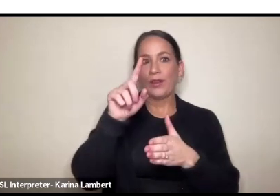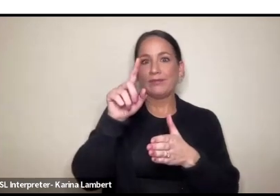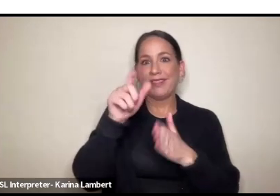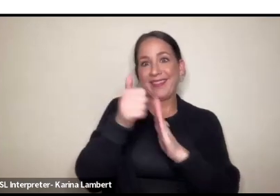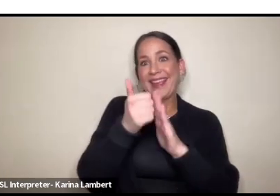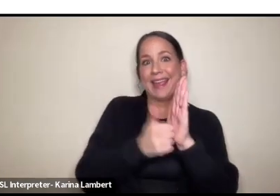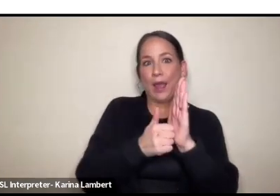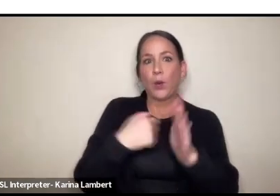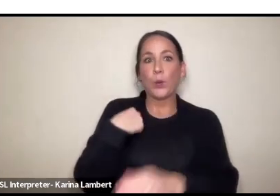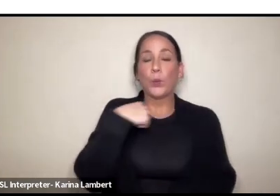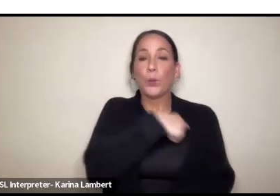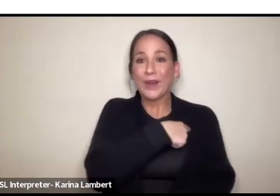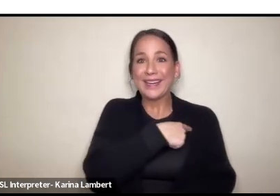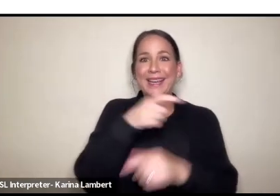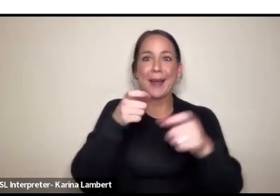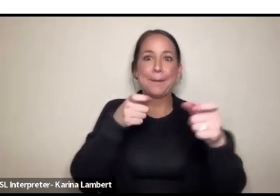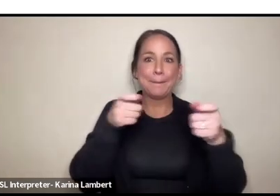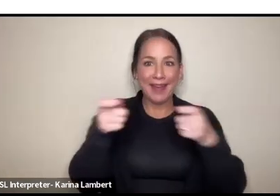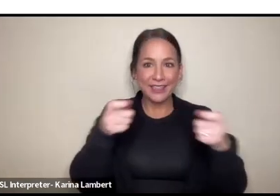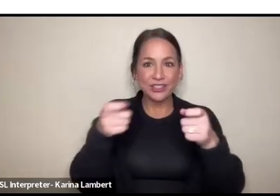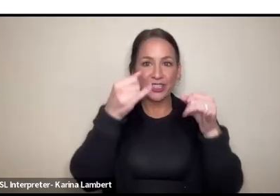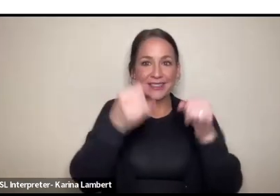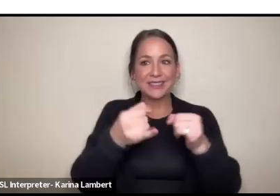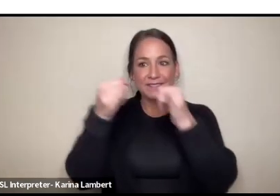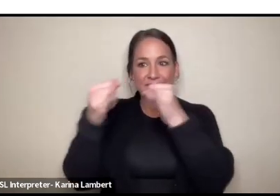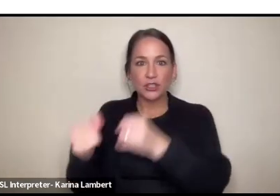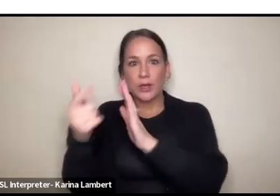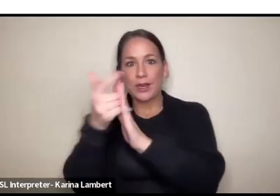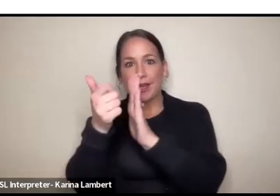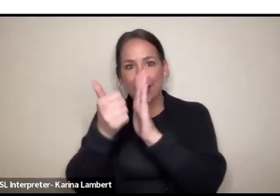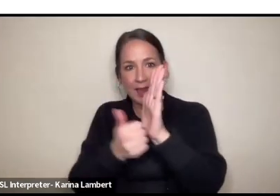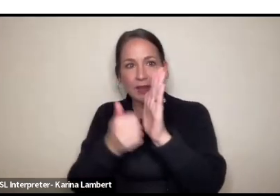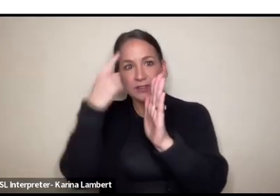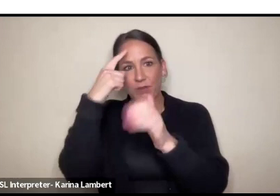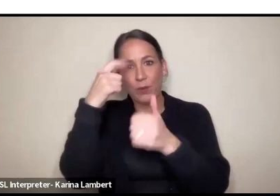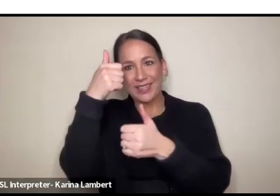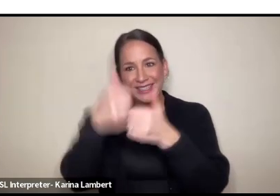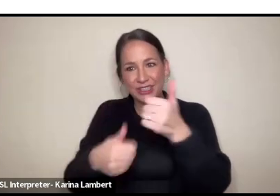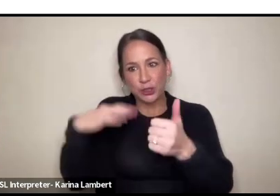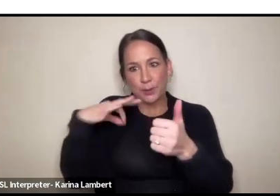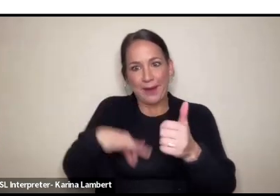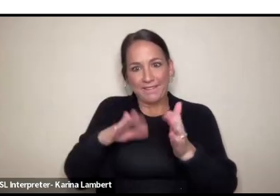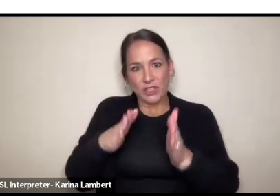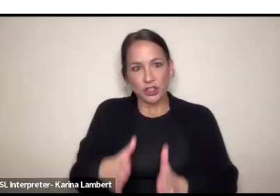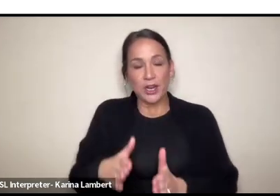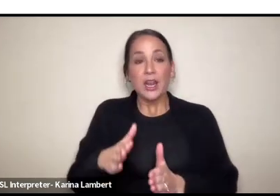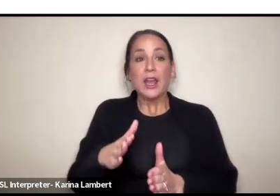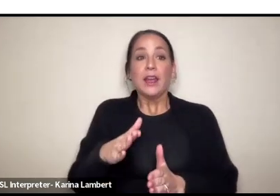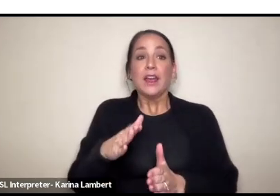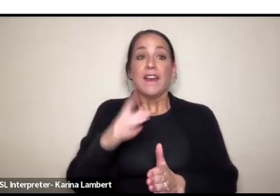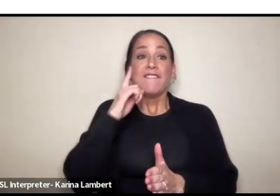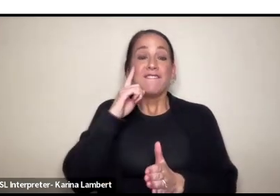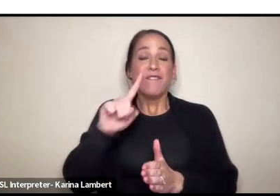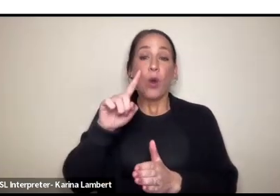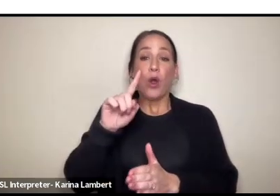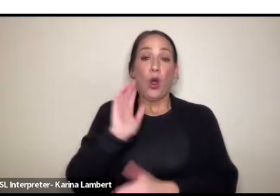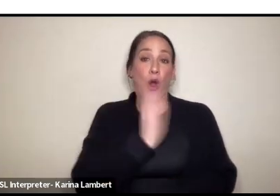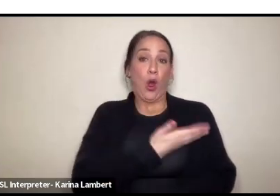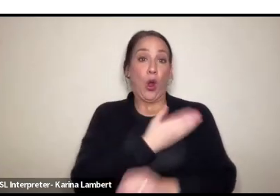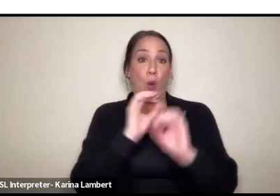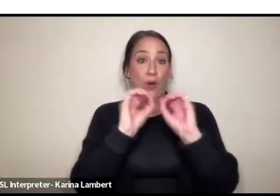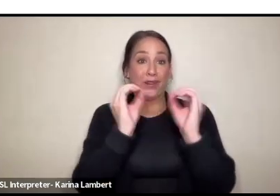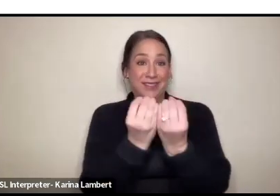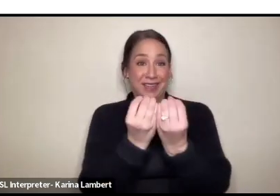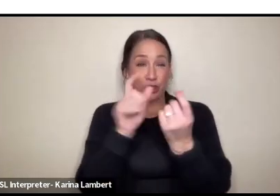We manage the individual accounts for each beneficiary. For Shared Horizons specifically, we